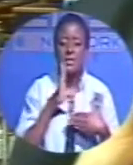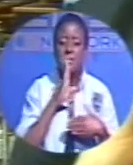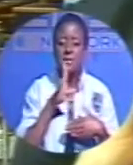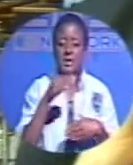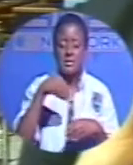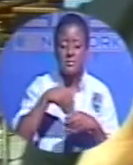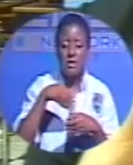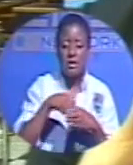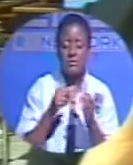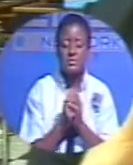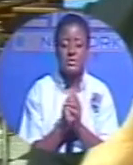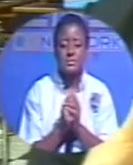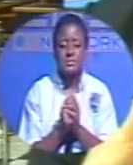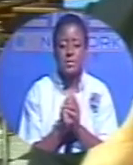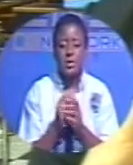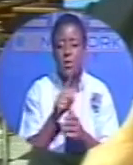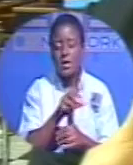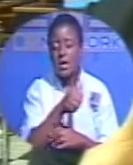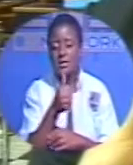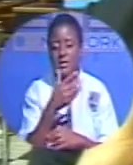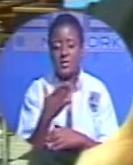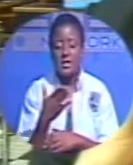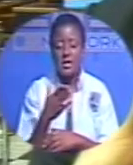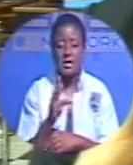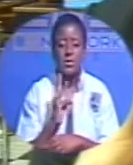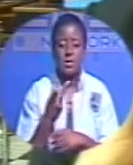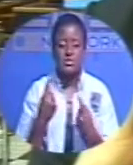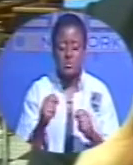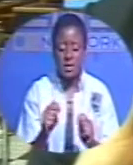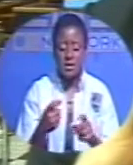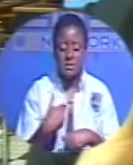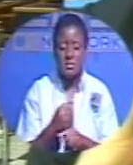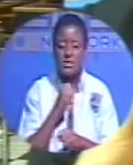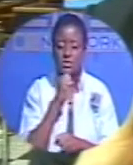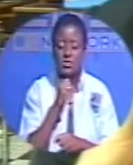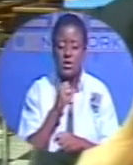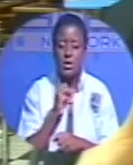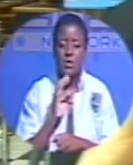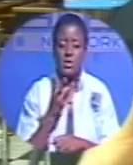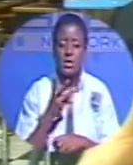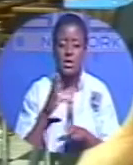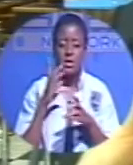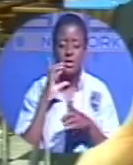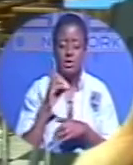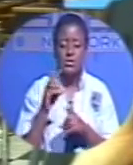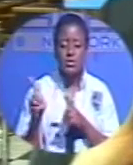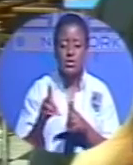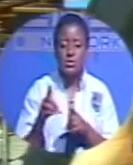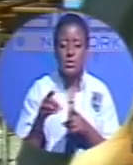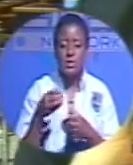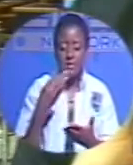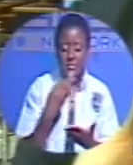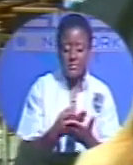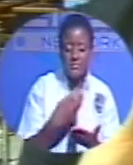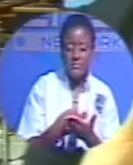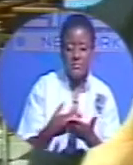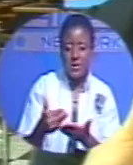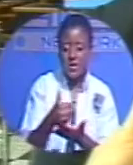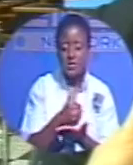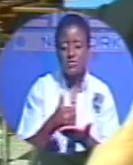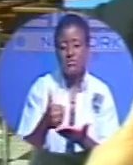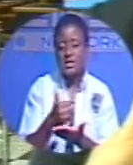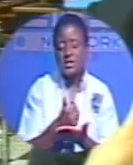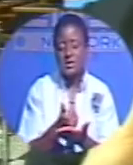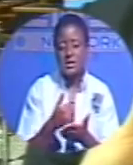One of the other things we felt about doing is trying to make sure that we were able to do some fundraising as well, because, it costs a lot of money for these guys to make